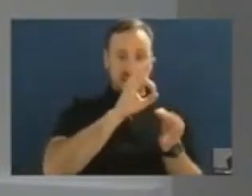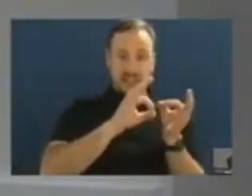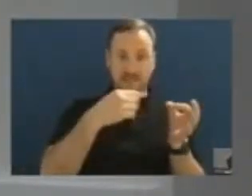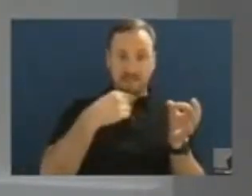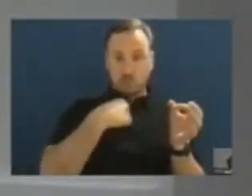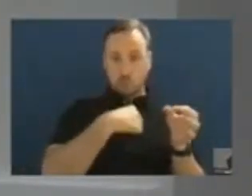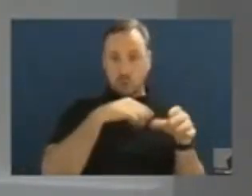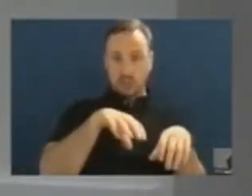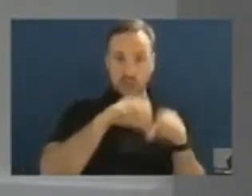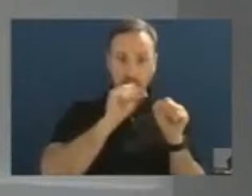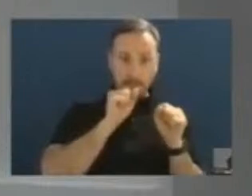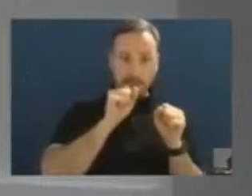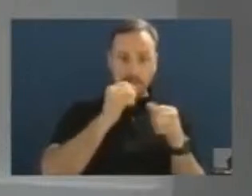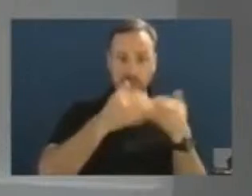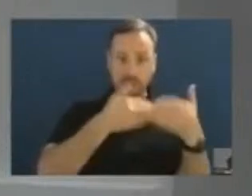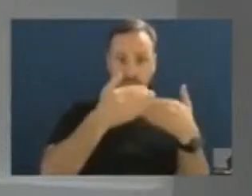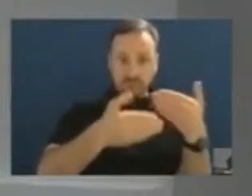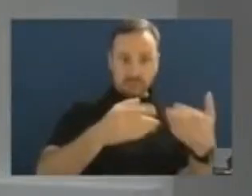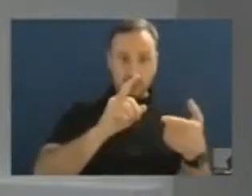B?